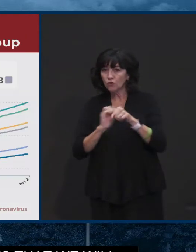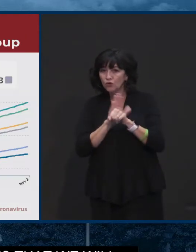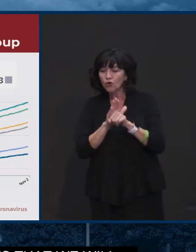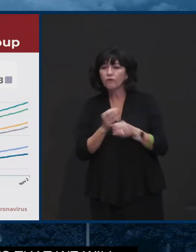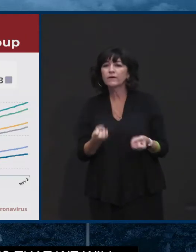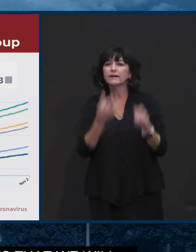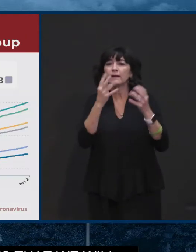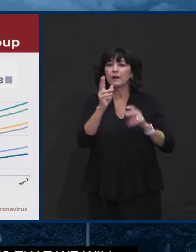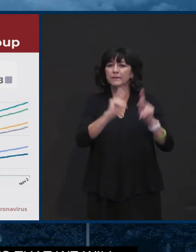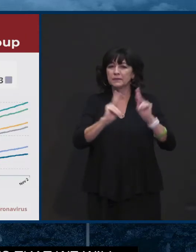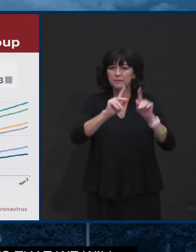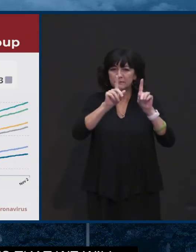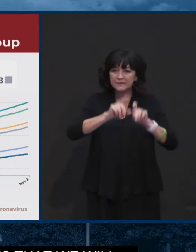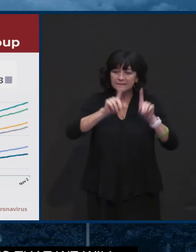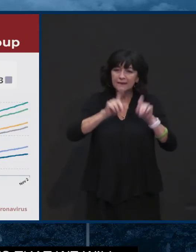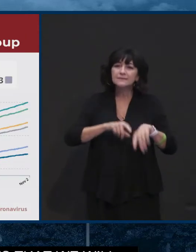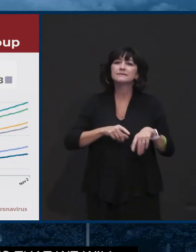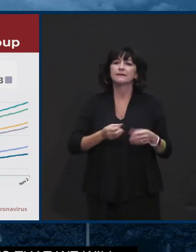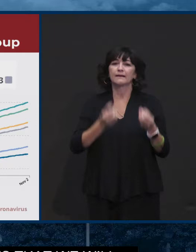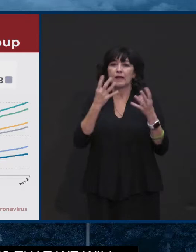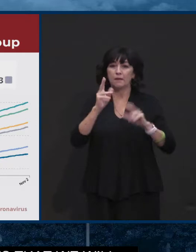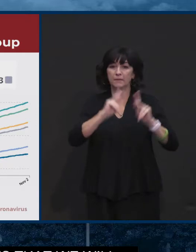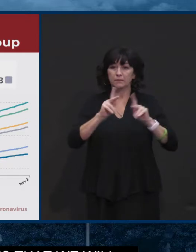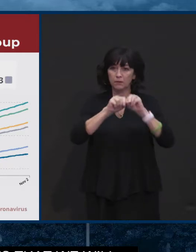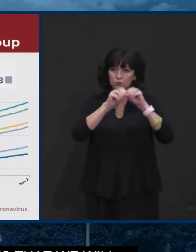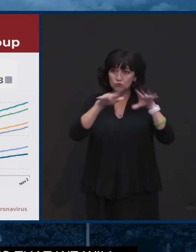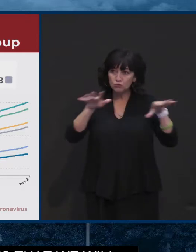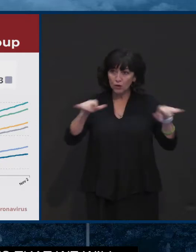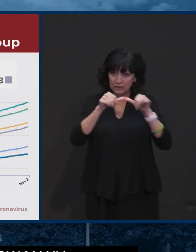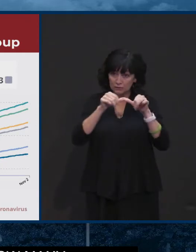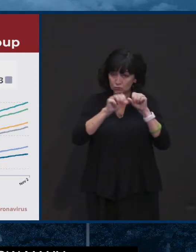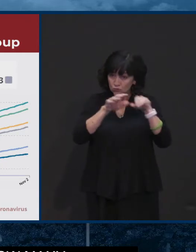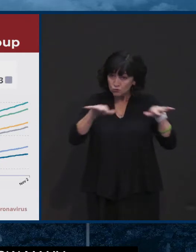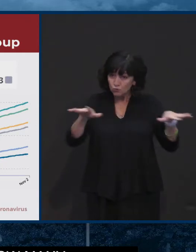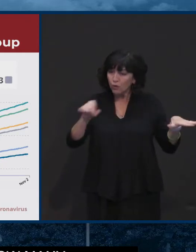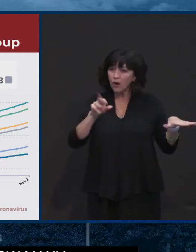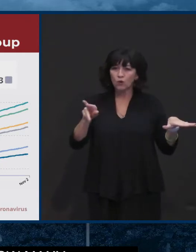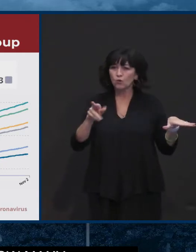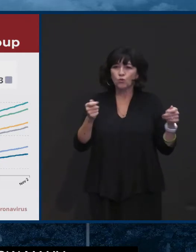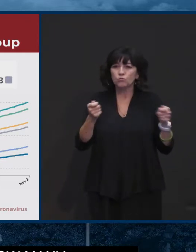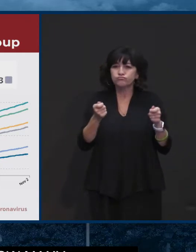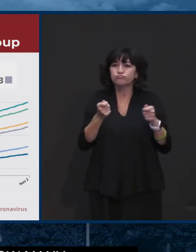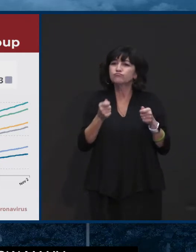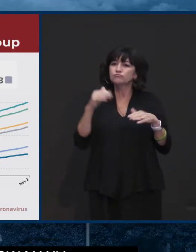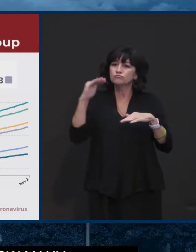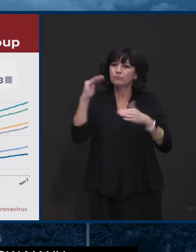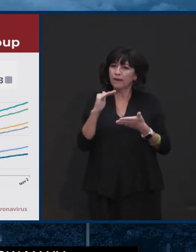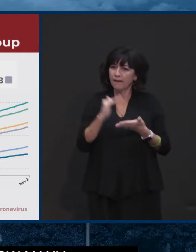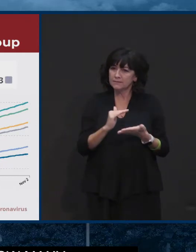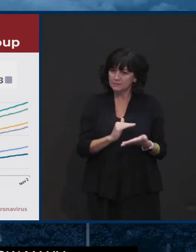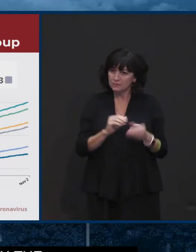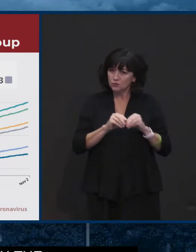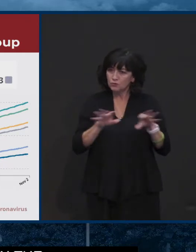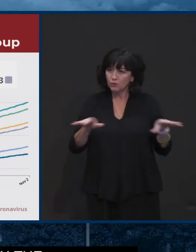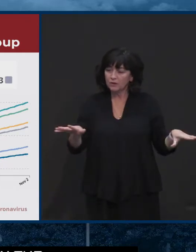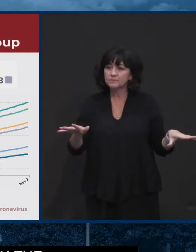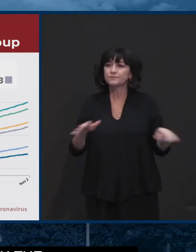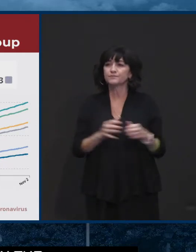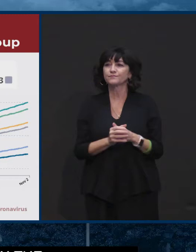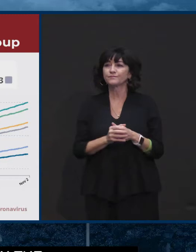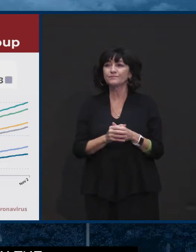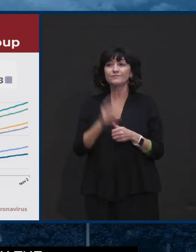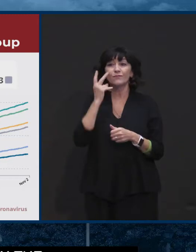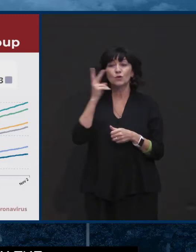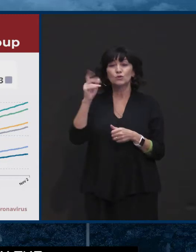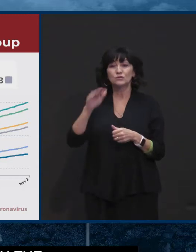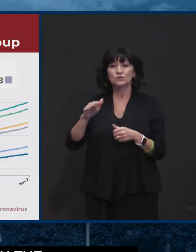out there in the community. So we have the split by demographic, by age cohort. You can still see that young